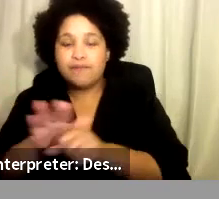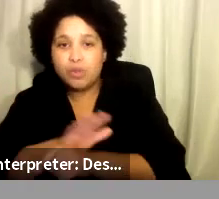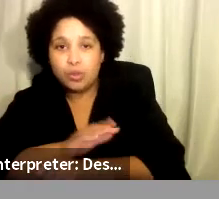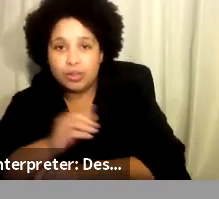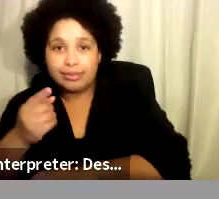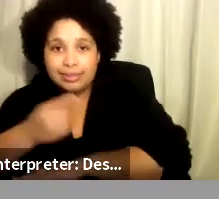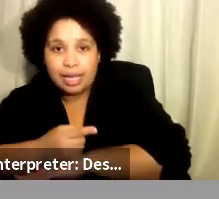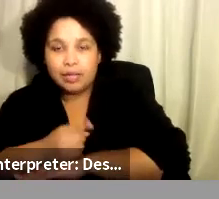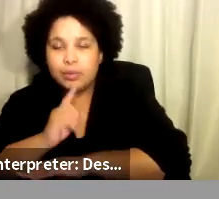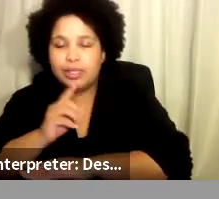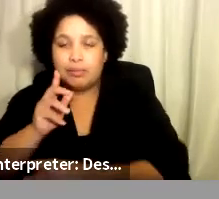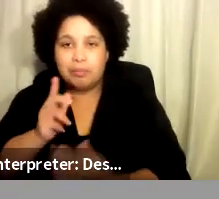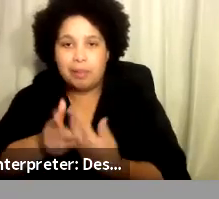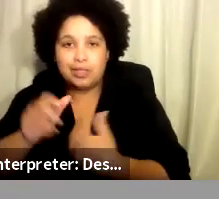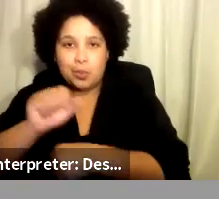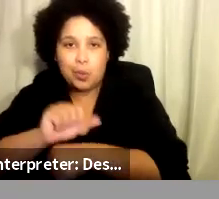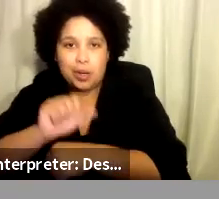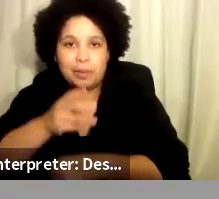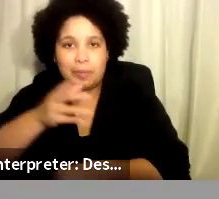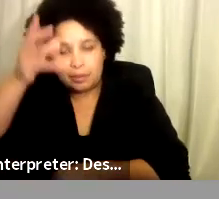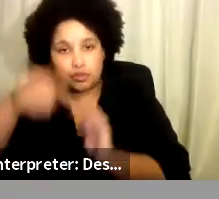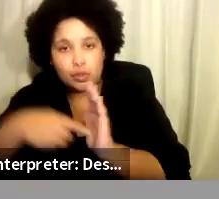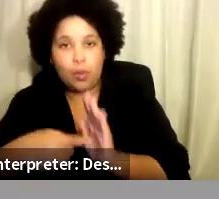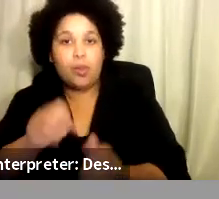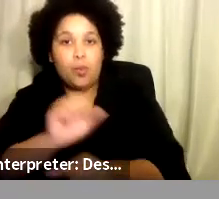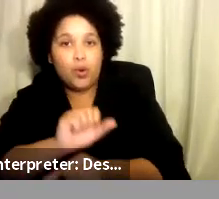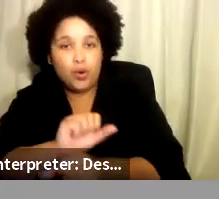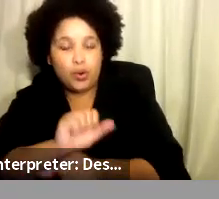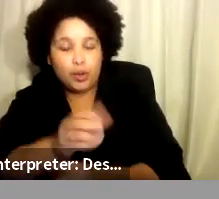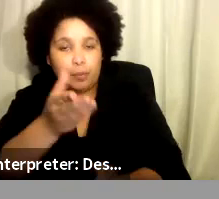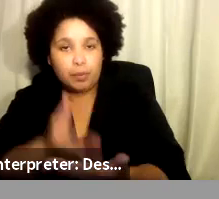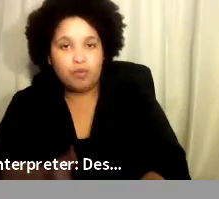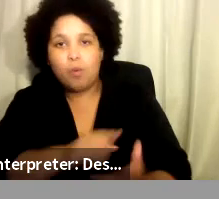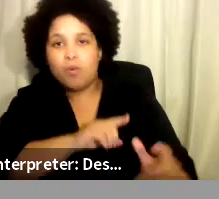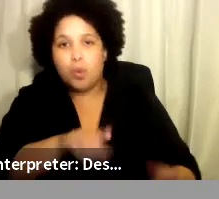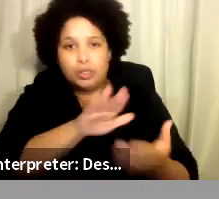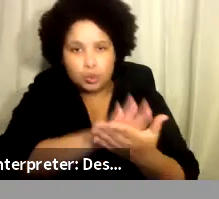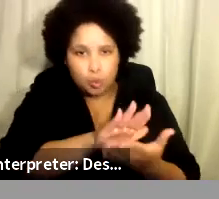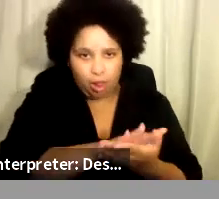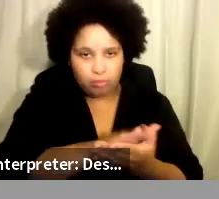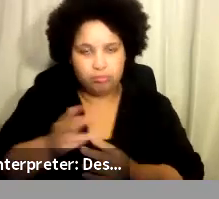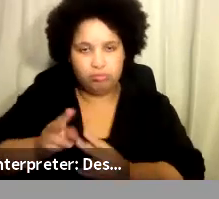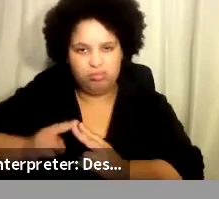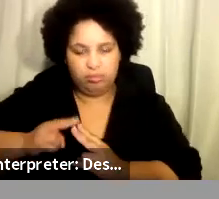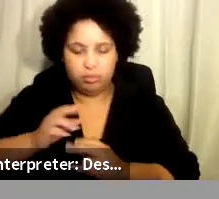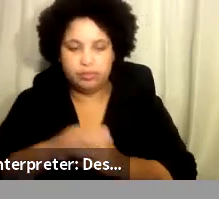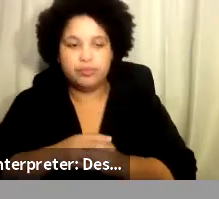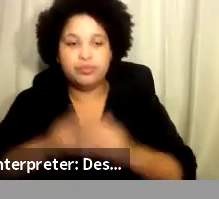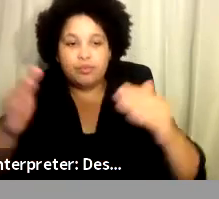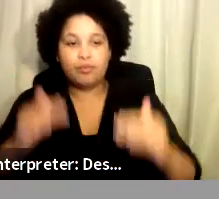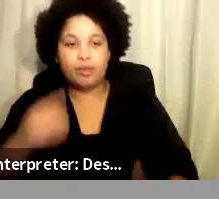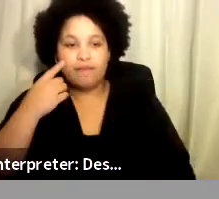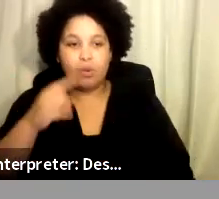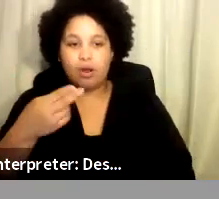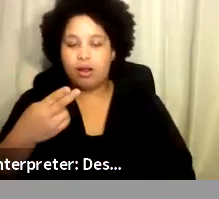working parents that will also have to verify that they are employed or attending school. For Head Start,